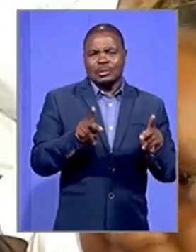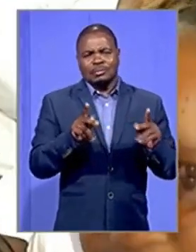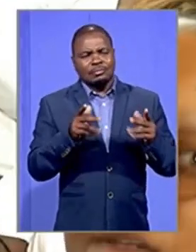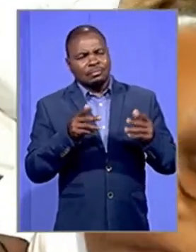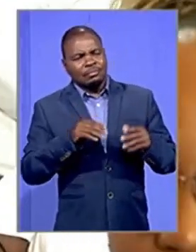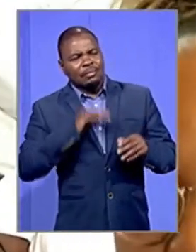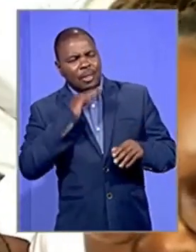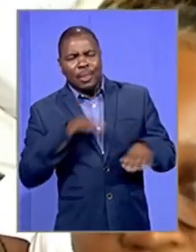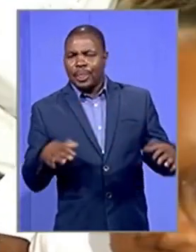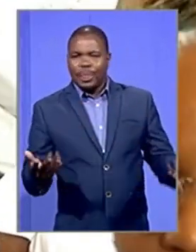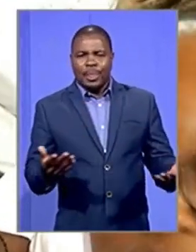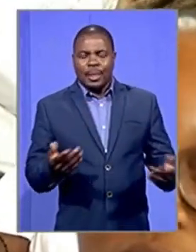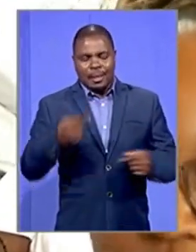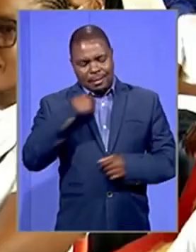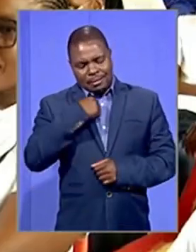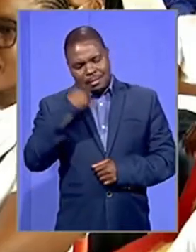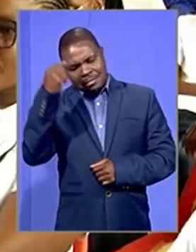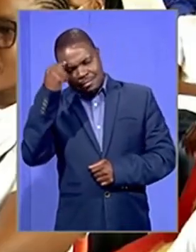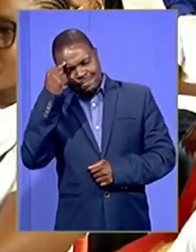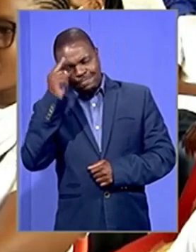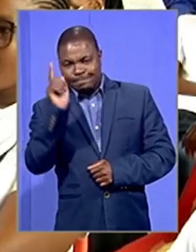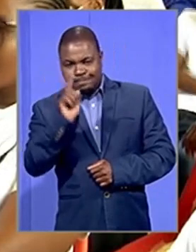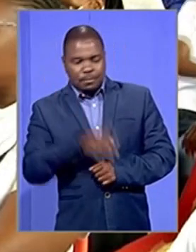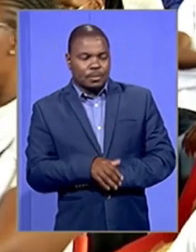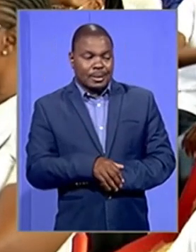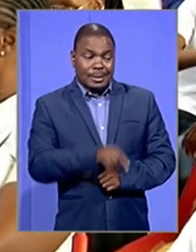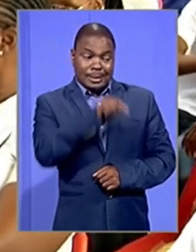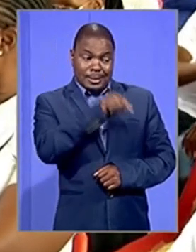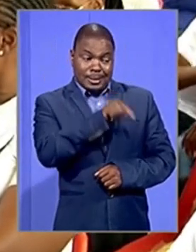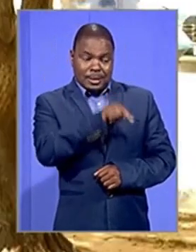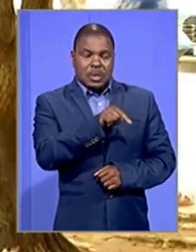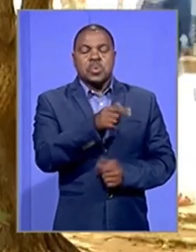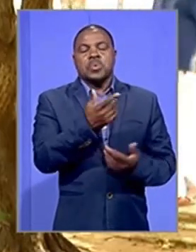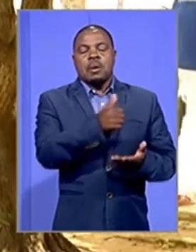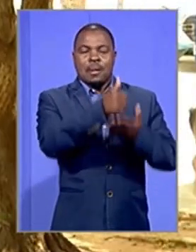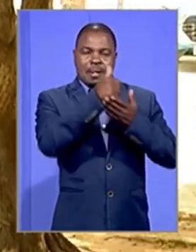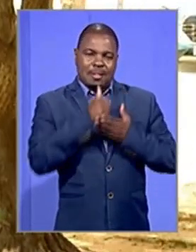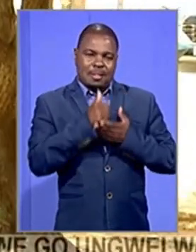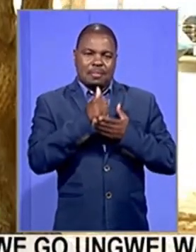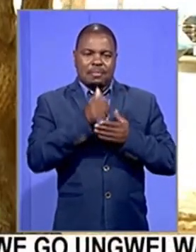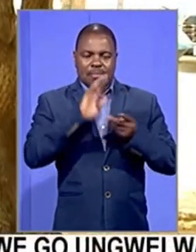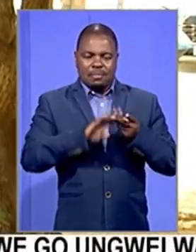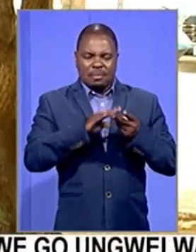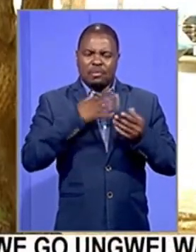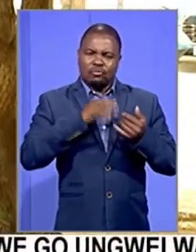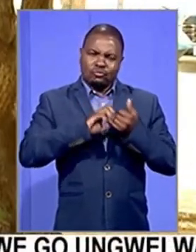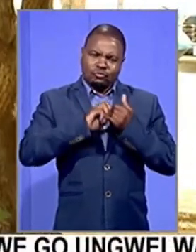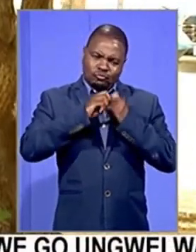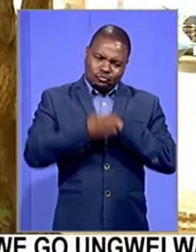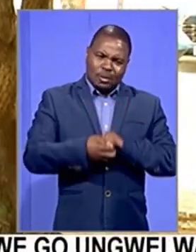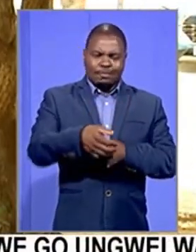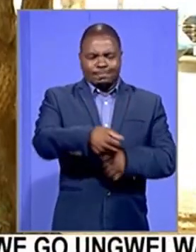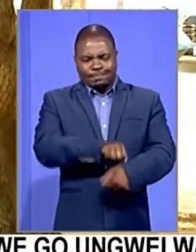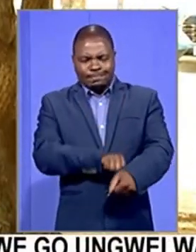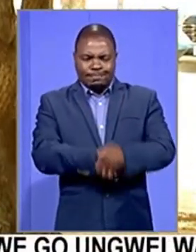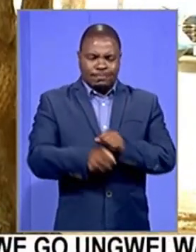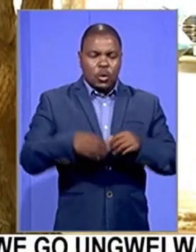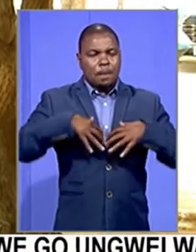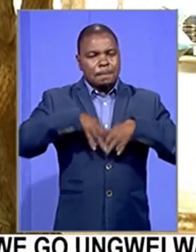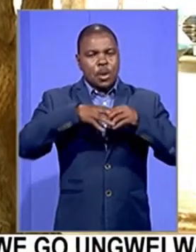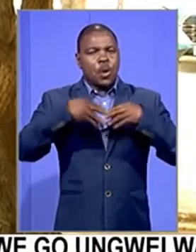e mekalo. So ke nagana gore e tlile go re tswela mosola ebile re tlo kgona gore re kgone go ipulela dikgwebo tsa